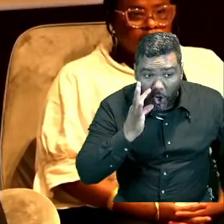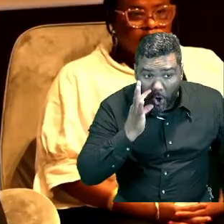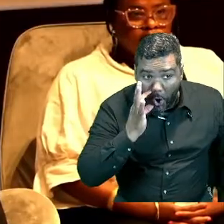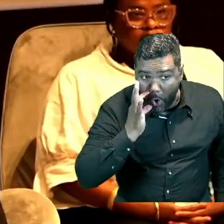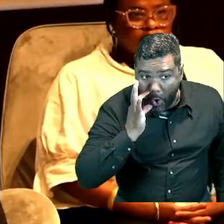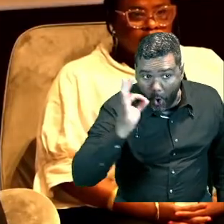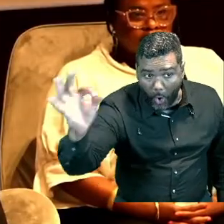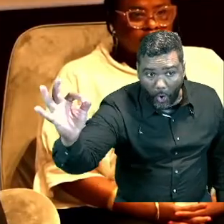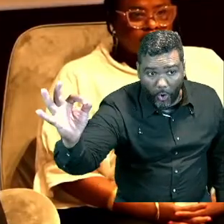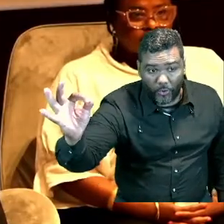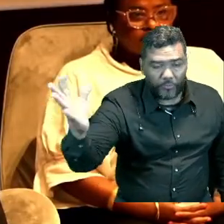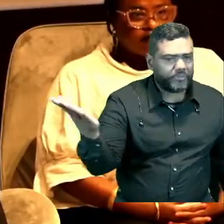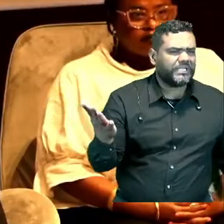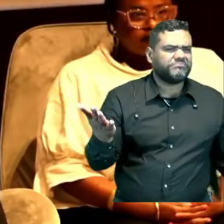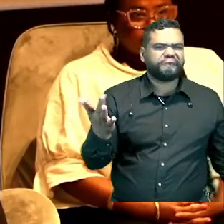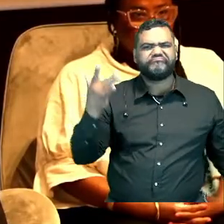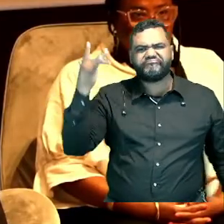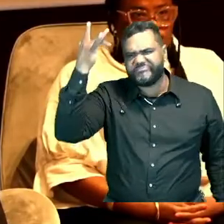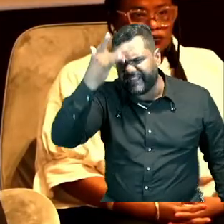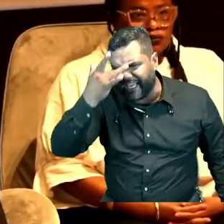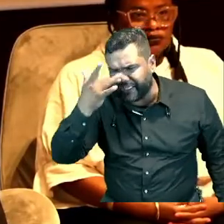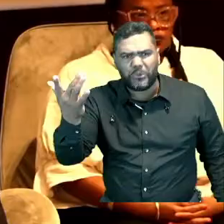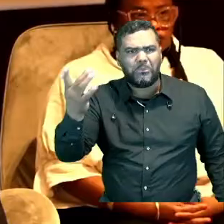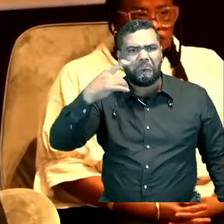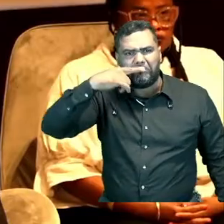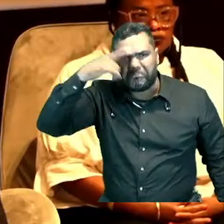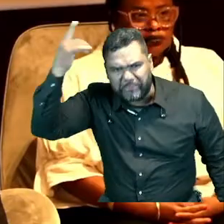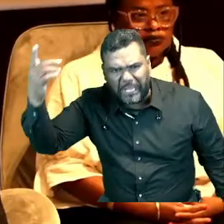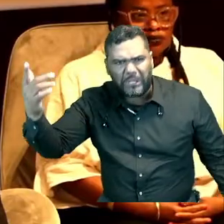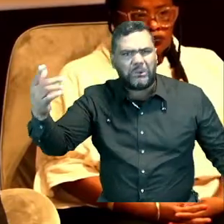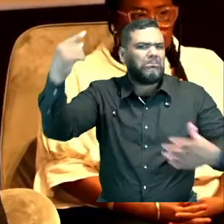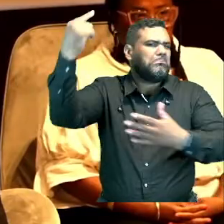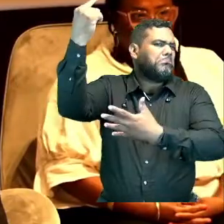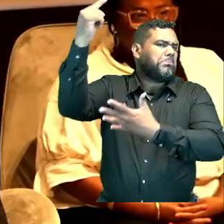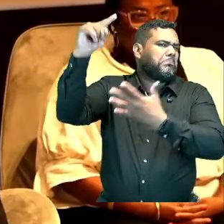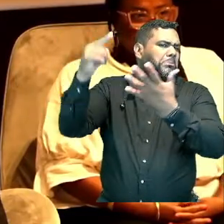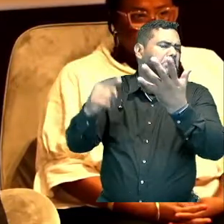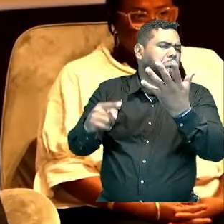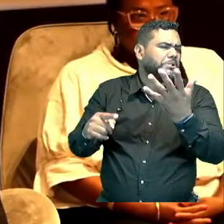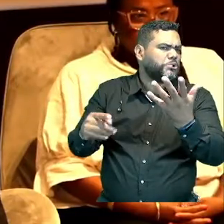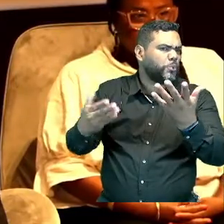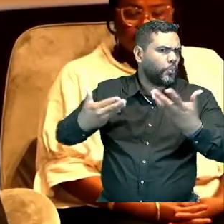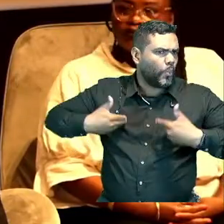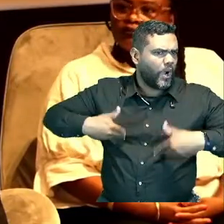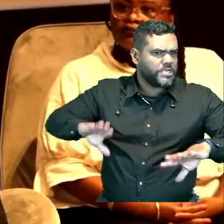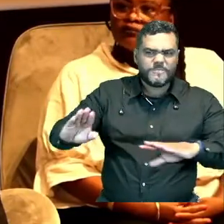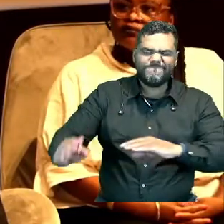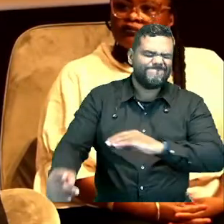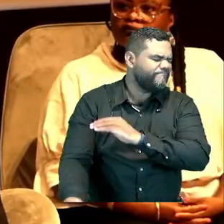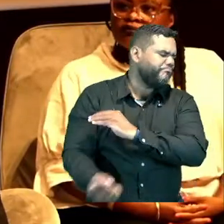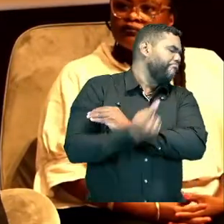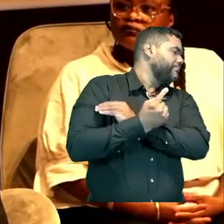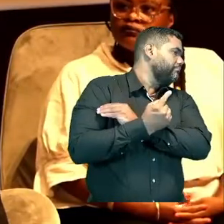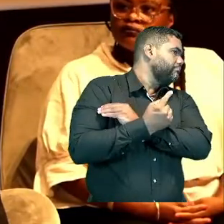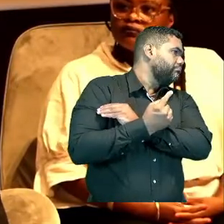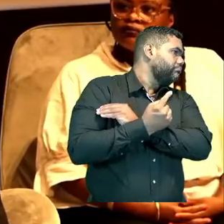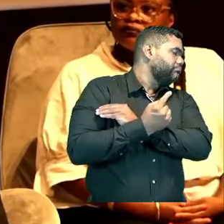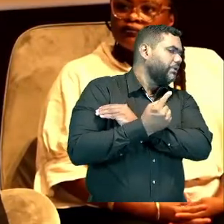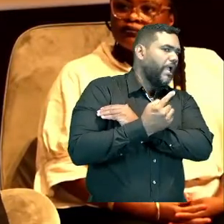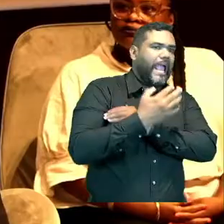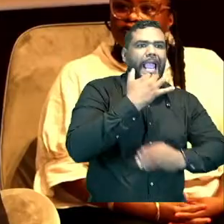attacked. And today, no man from any ethnicity or race